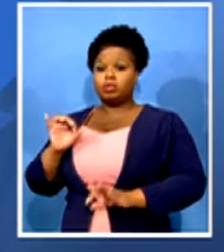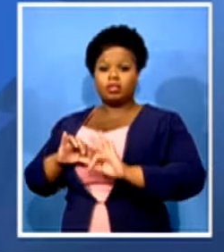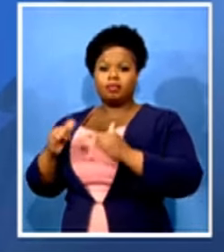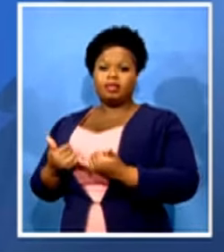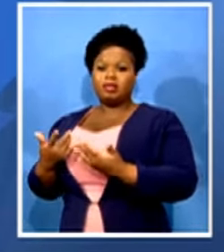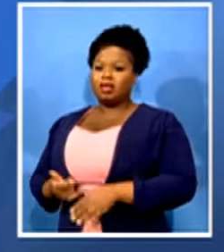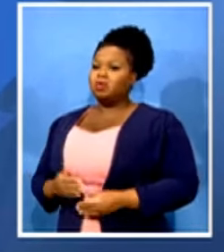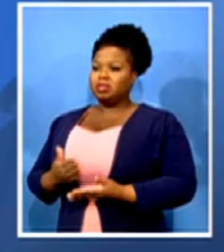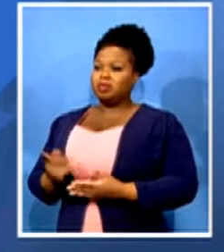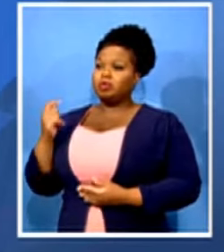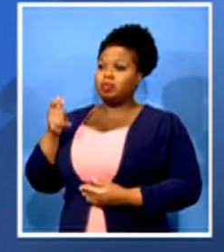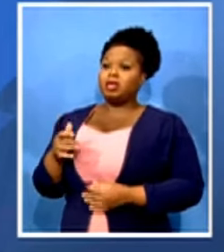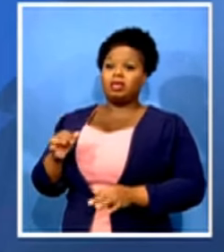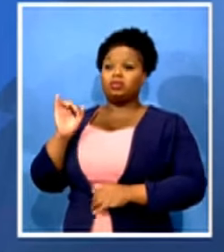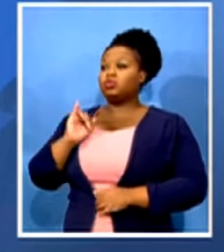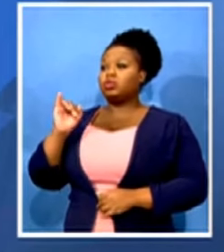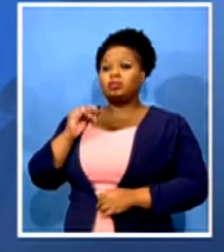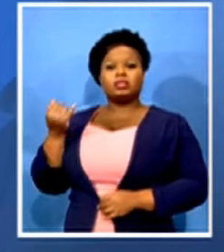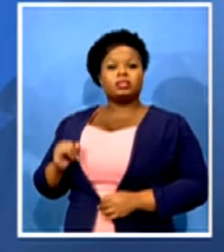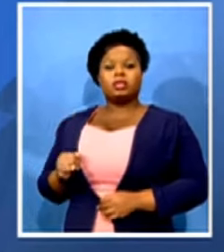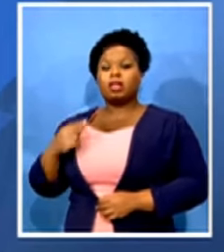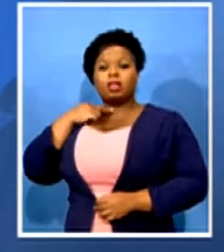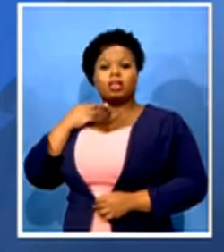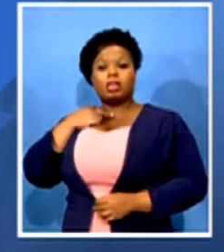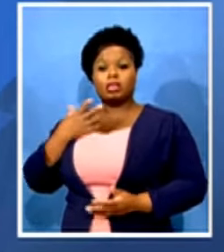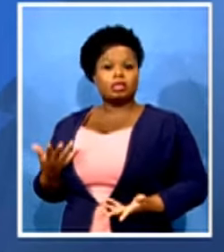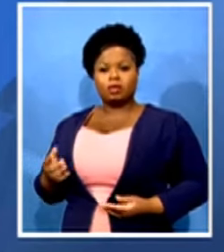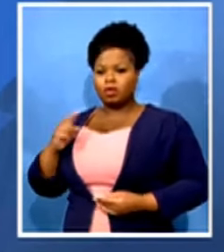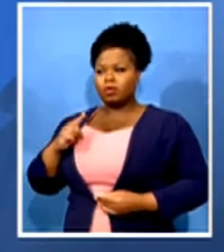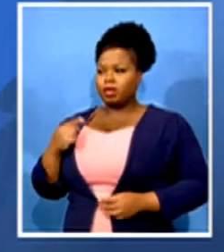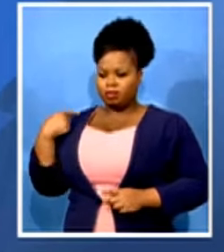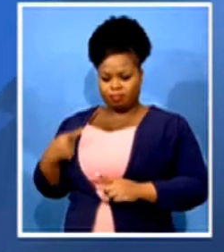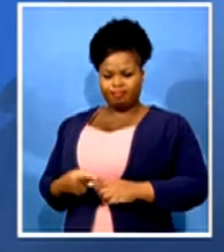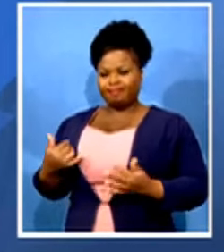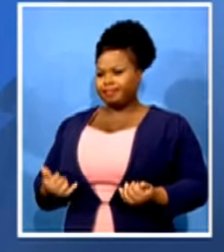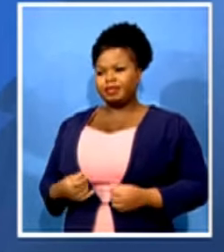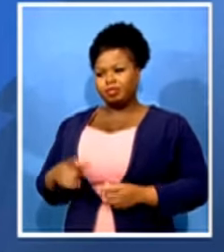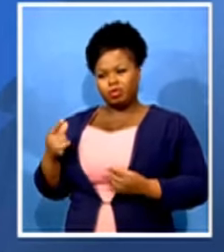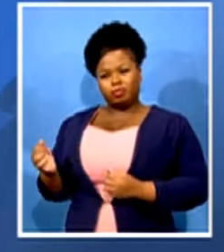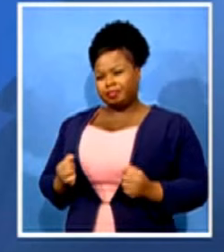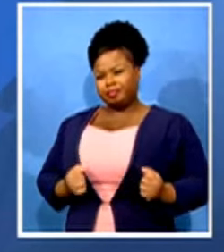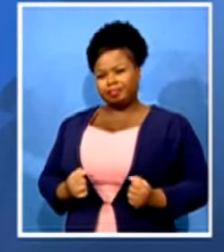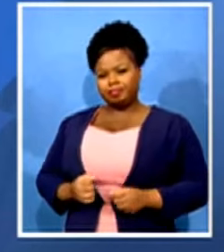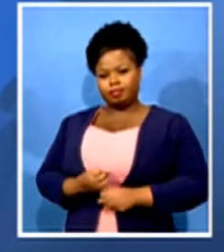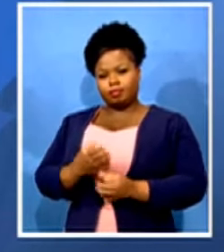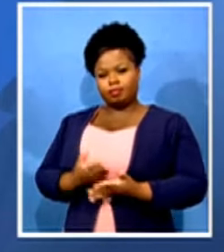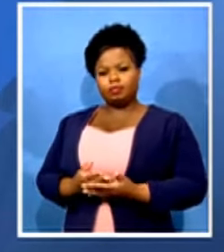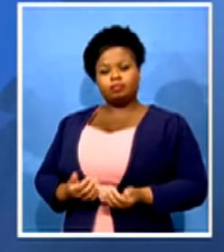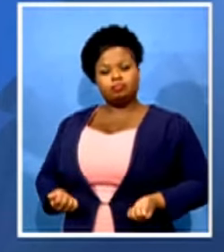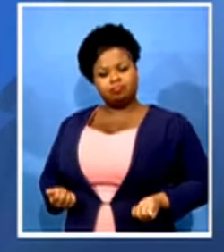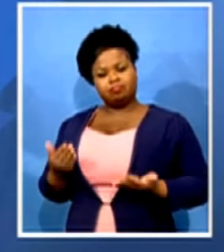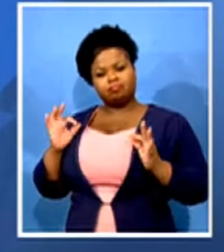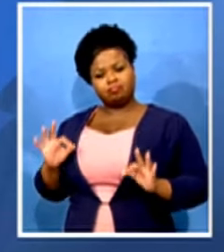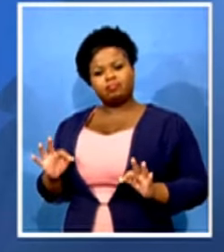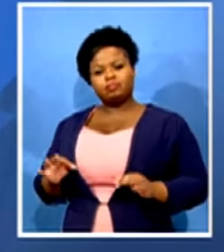in a circus with them. They're still not doing what they need to do ethically to deliver on the court order that was granted against them, and there's